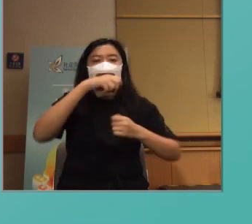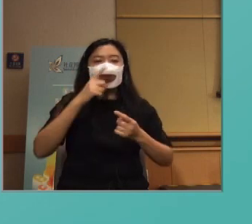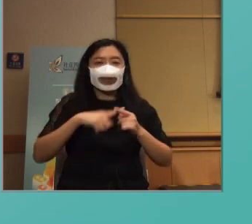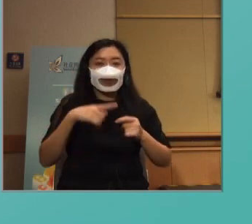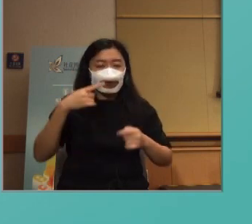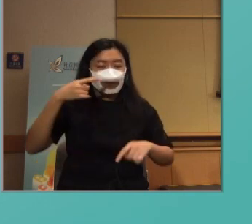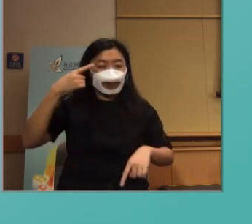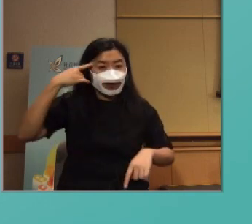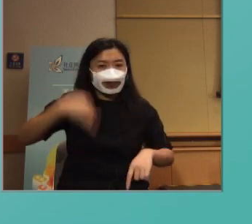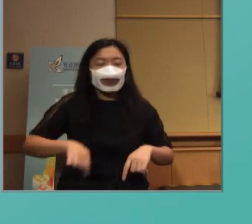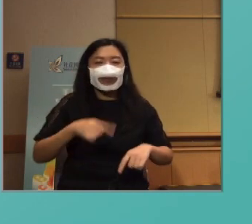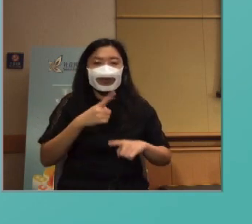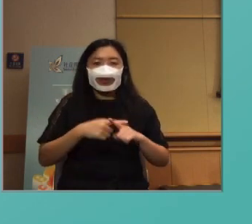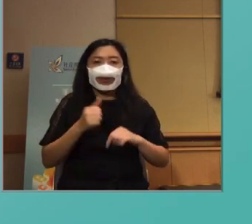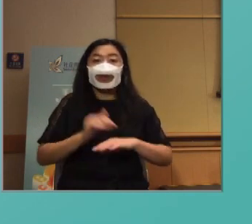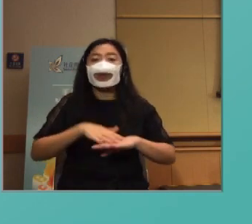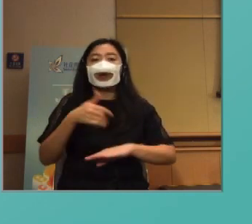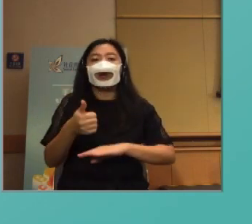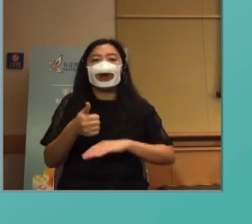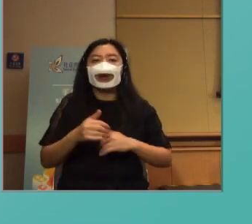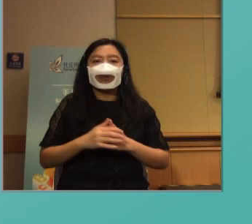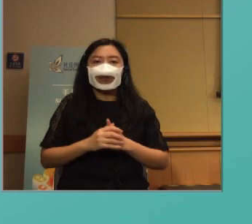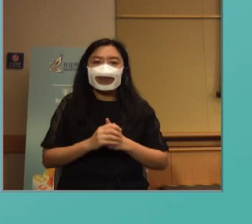So to moving on,